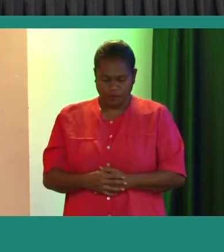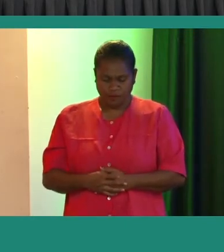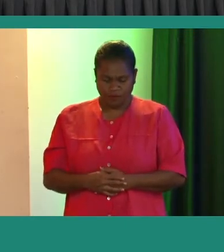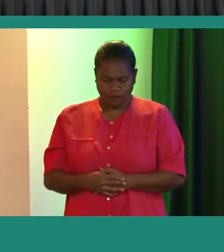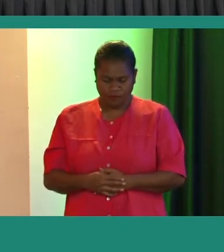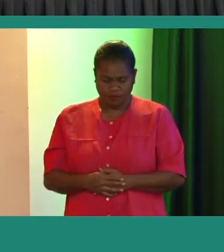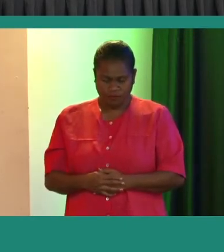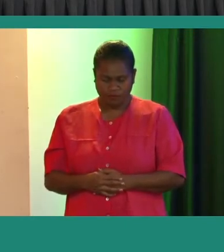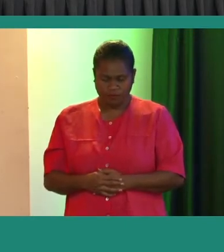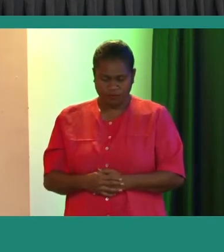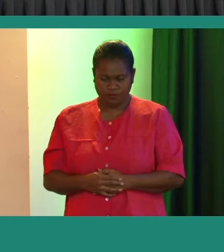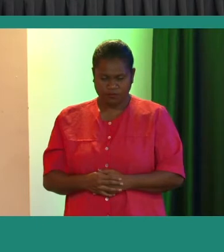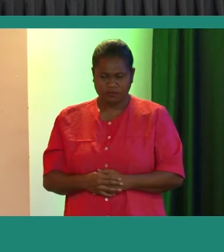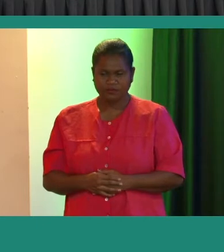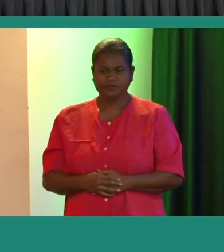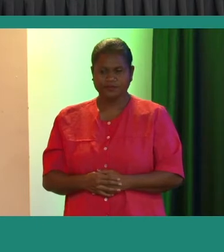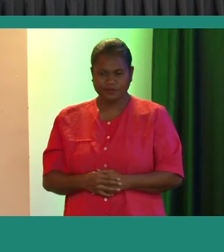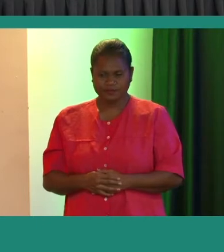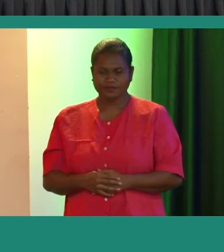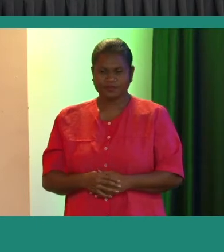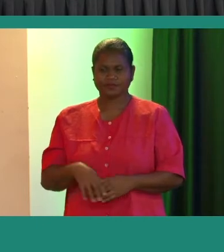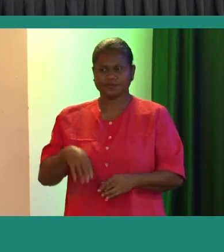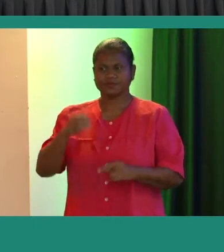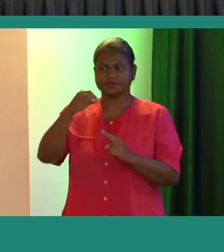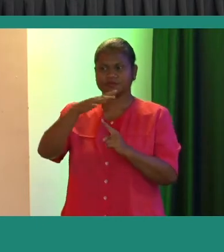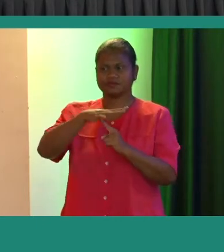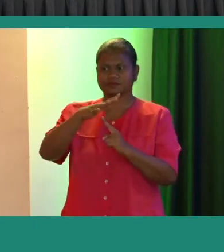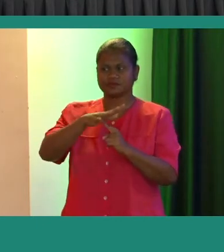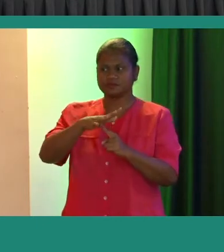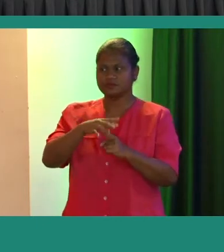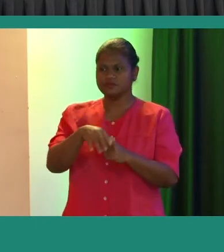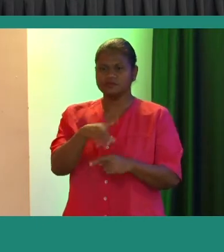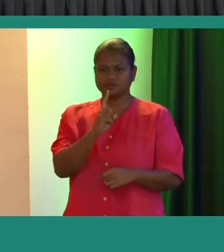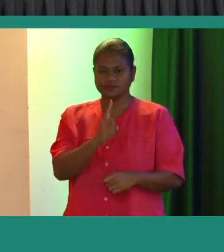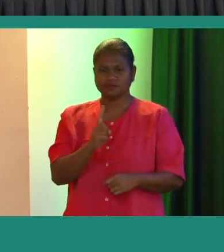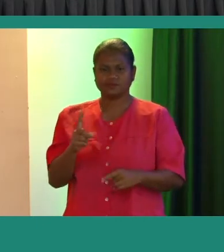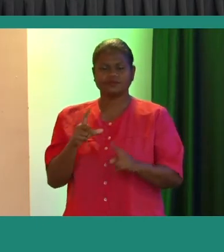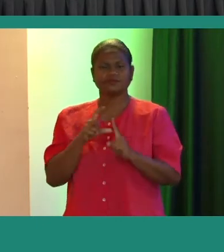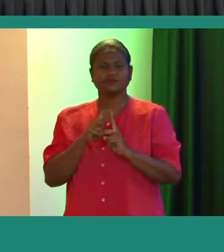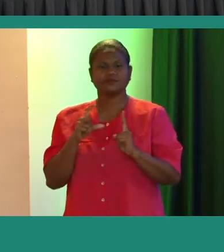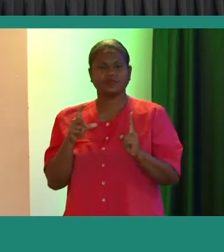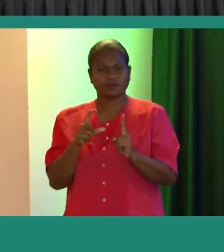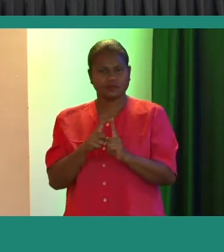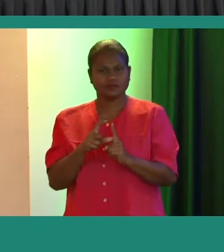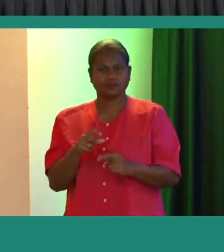respective agencies. So there was a